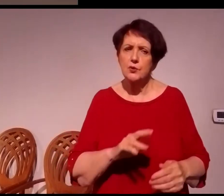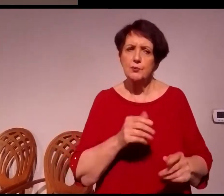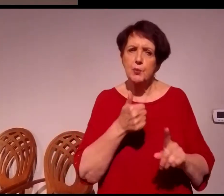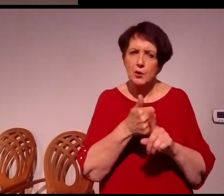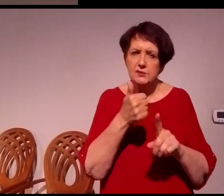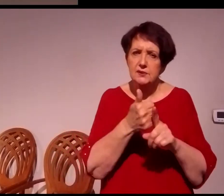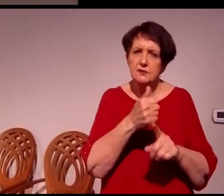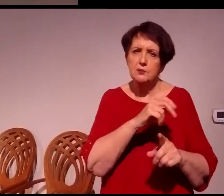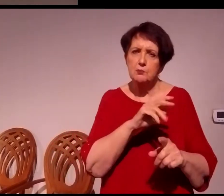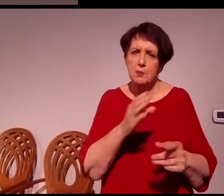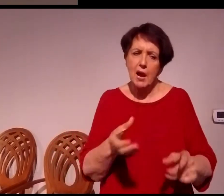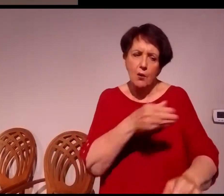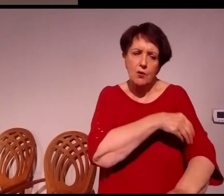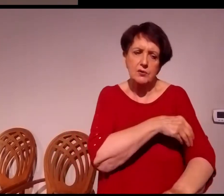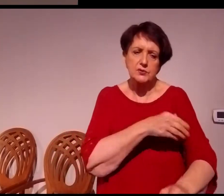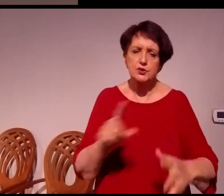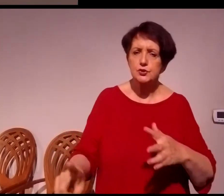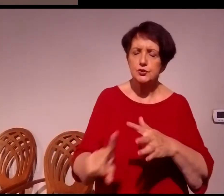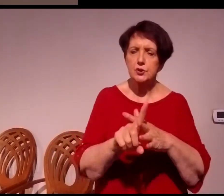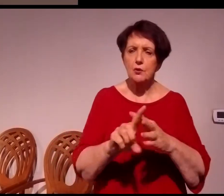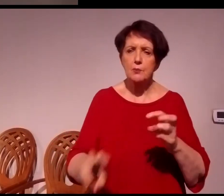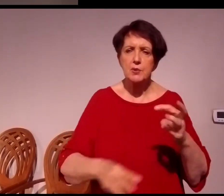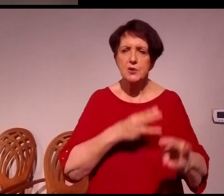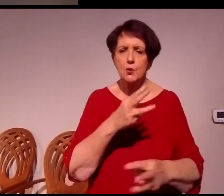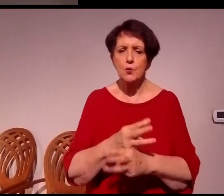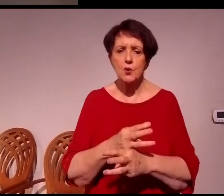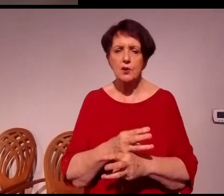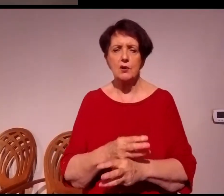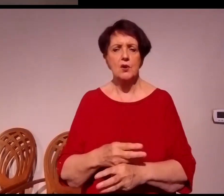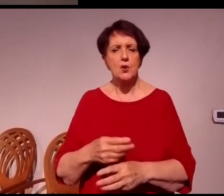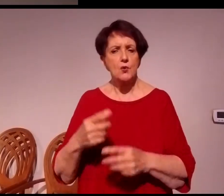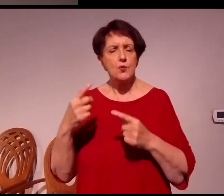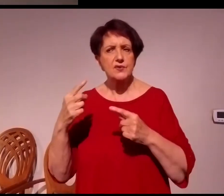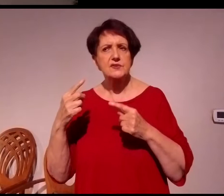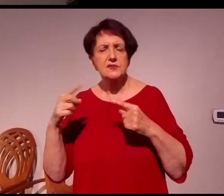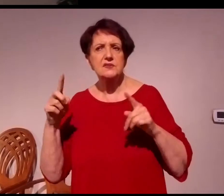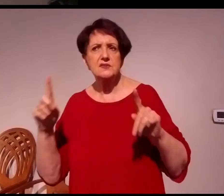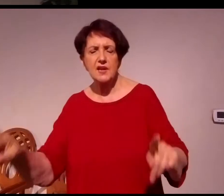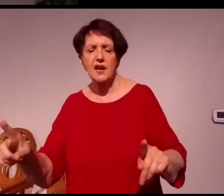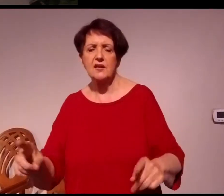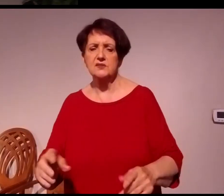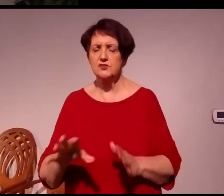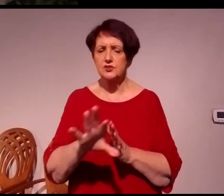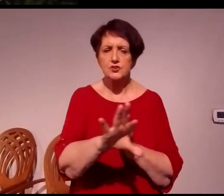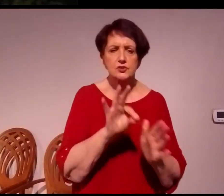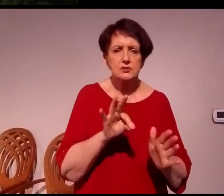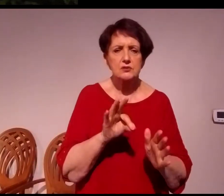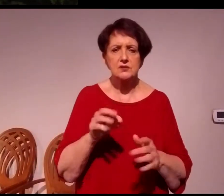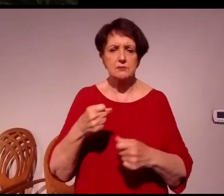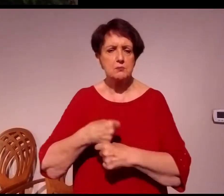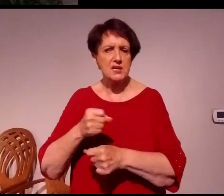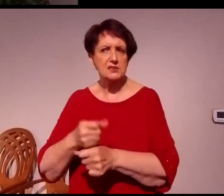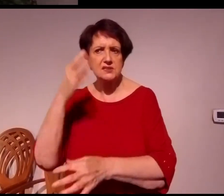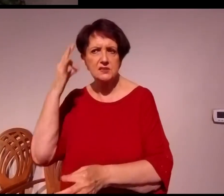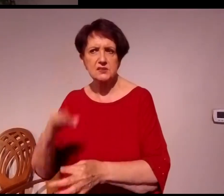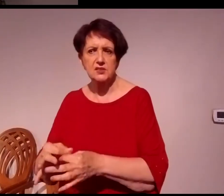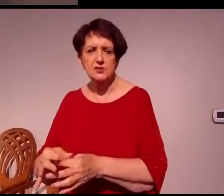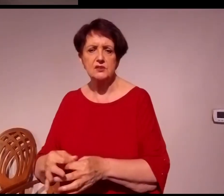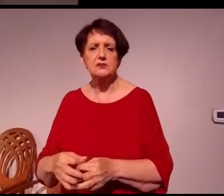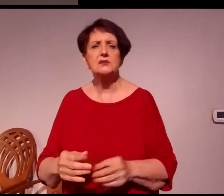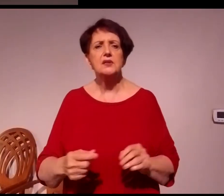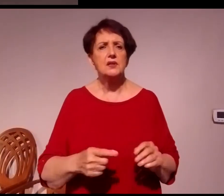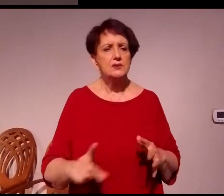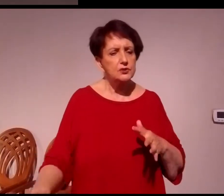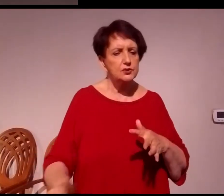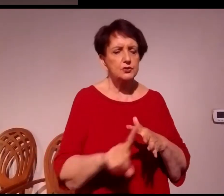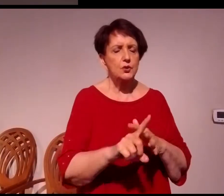show up in the world with efficacy, with an ability to choose and to make decisions and to be in the